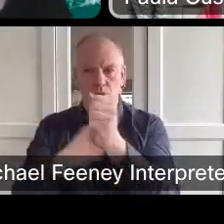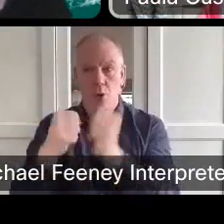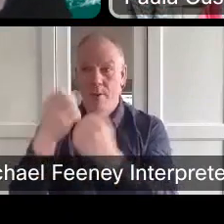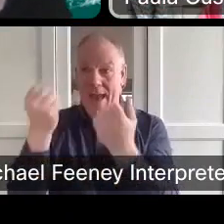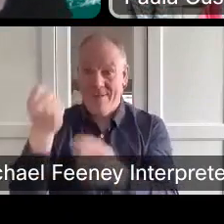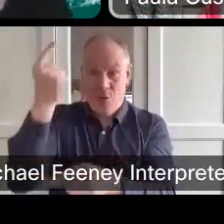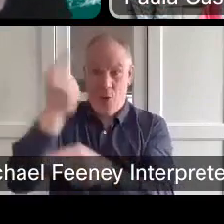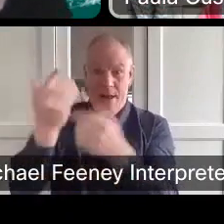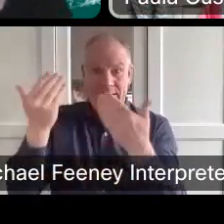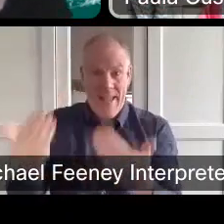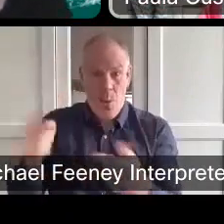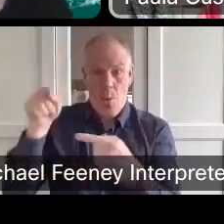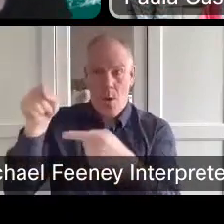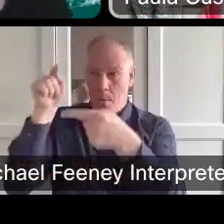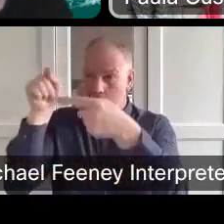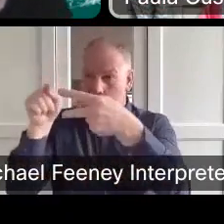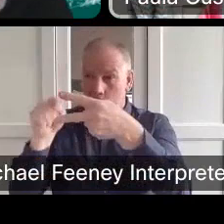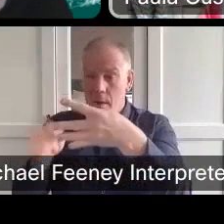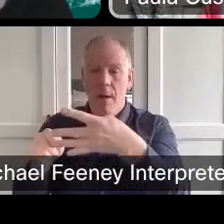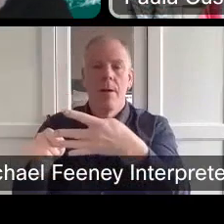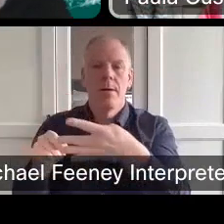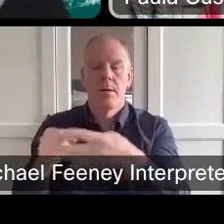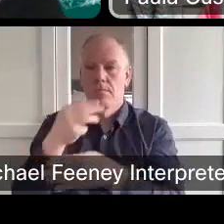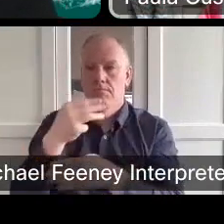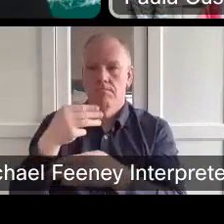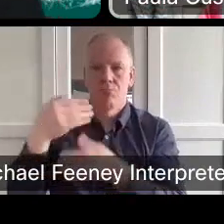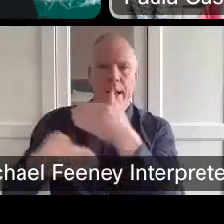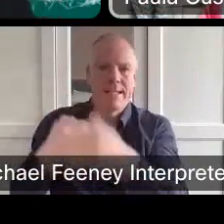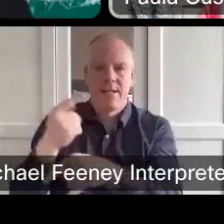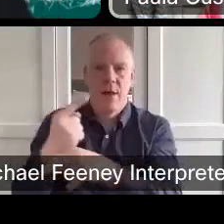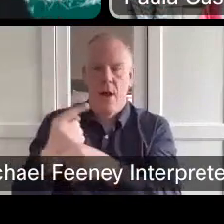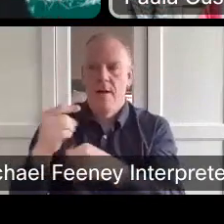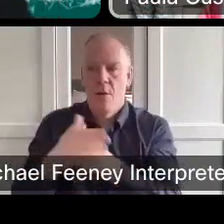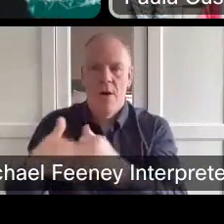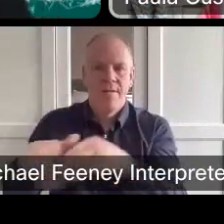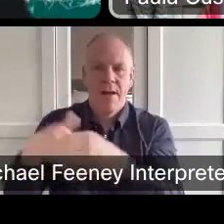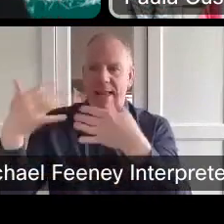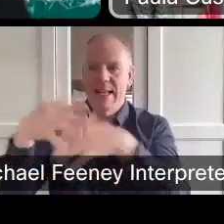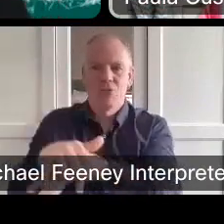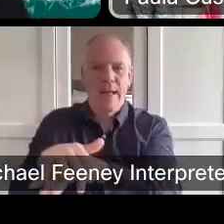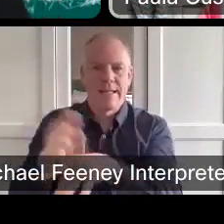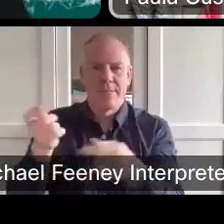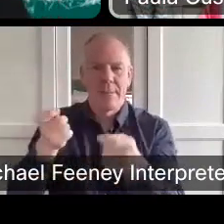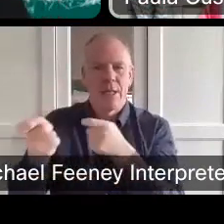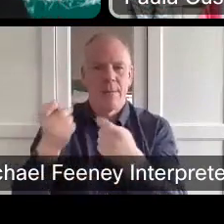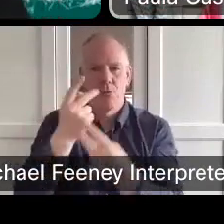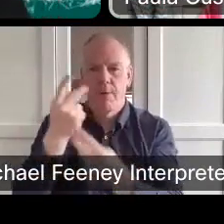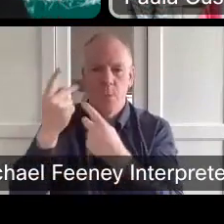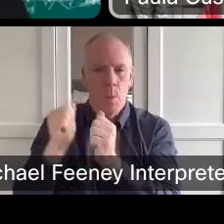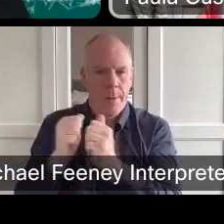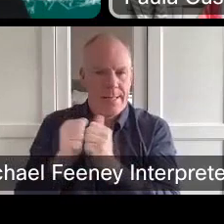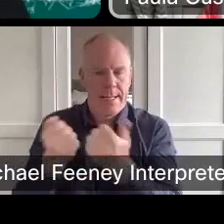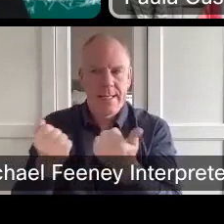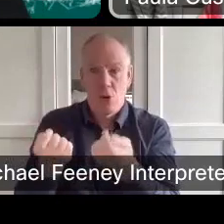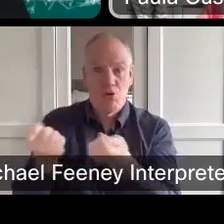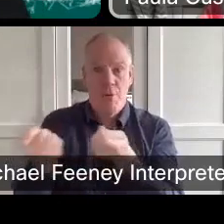we have there and our existing assurances process through our integrated management review meetings, you know, our existing